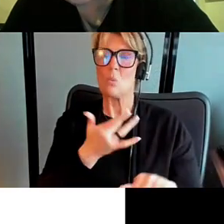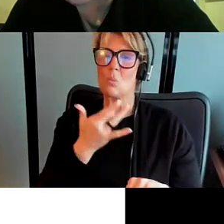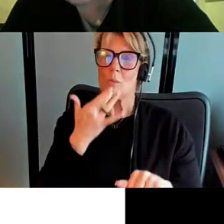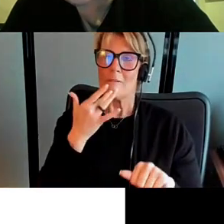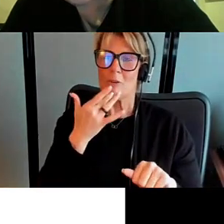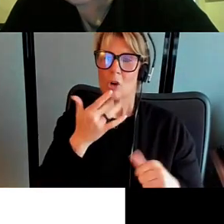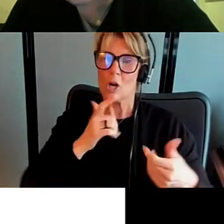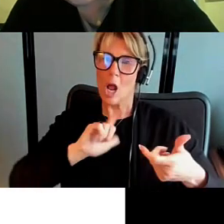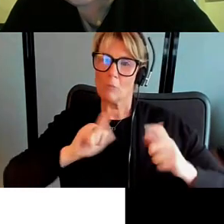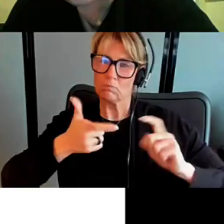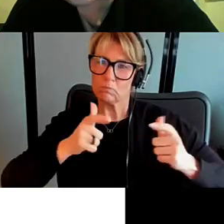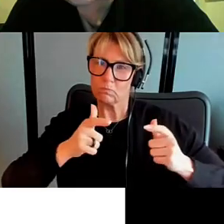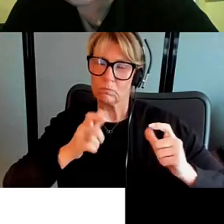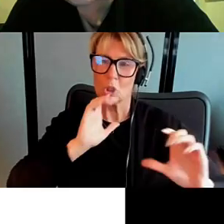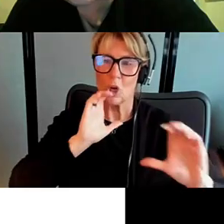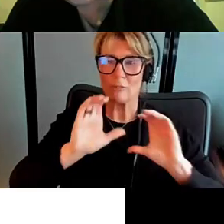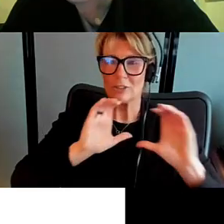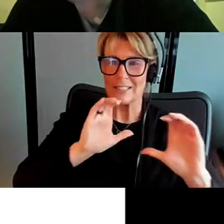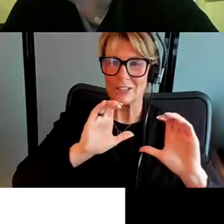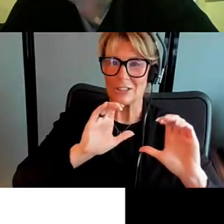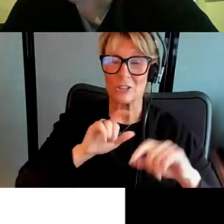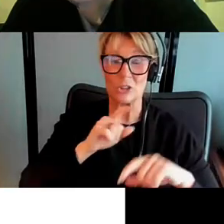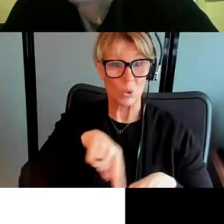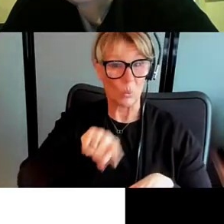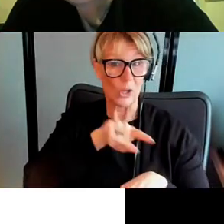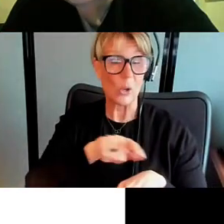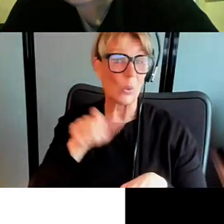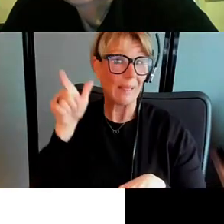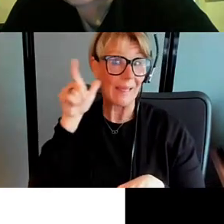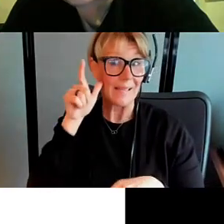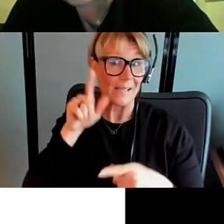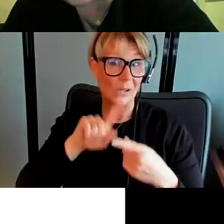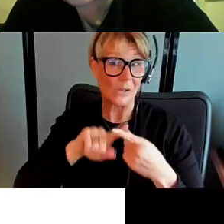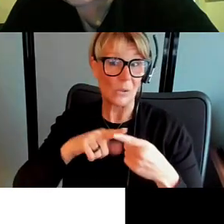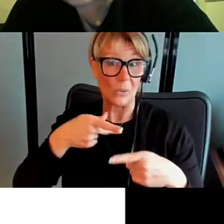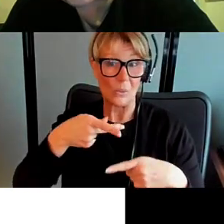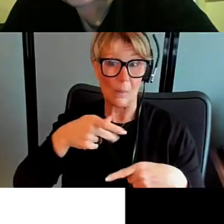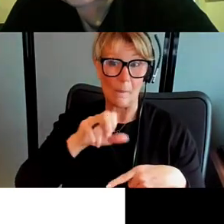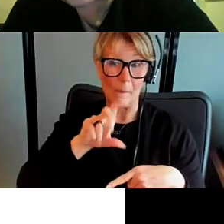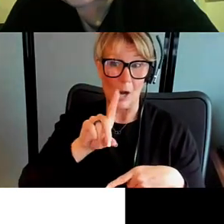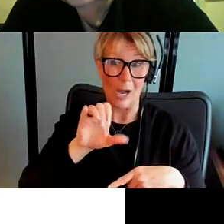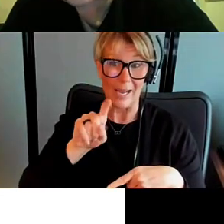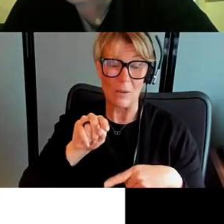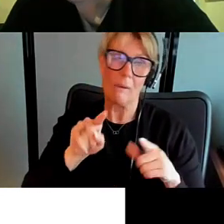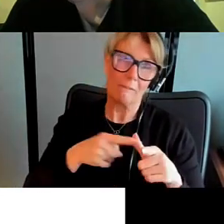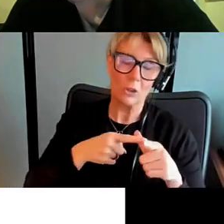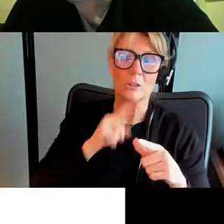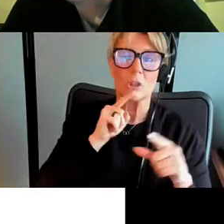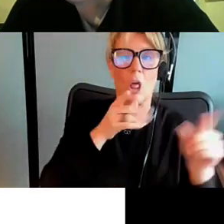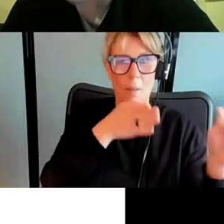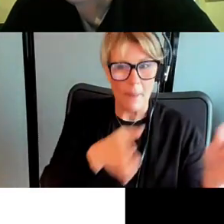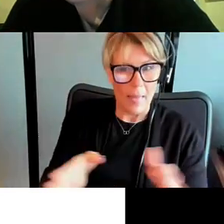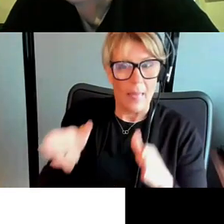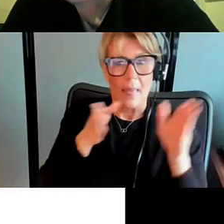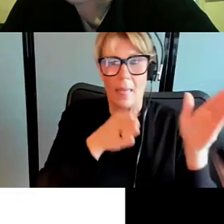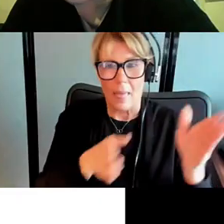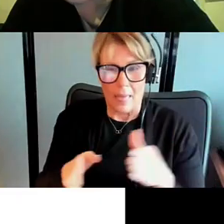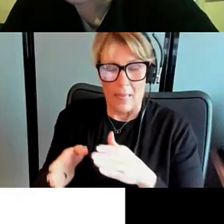I think when you listen to the podcast, you're going to realize there was a lot of planning and there was a lot of preparation we had to do because there